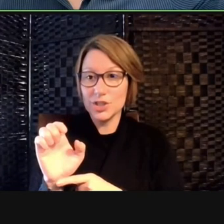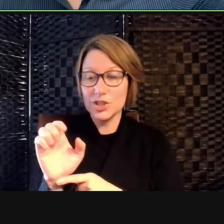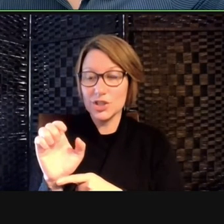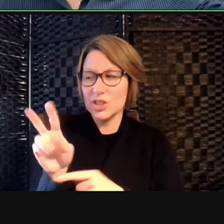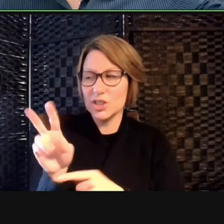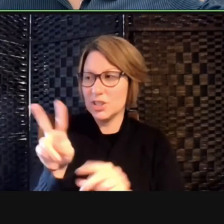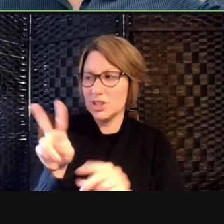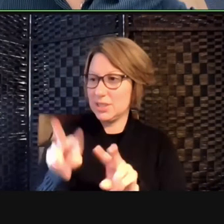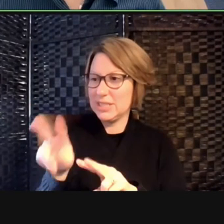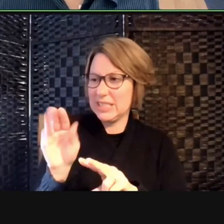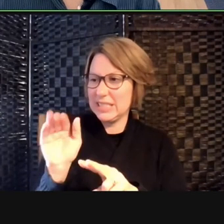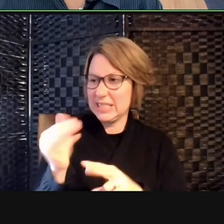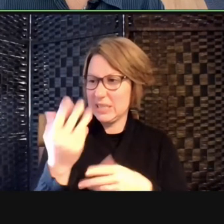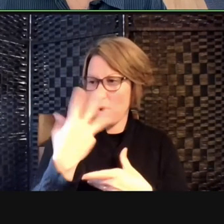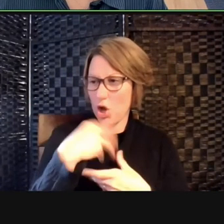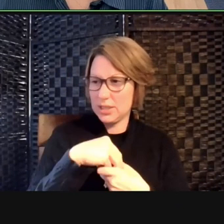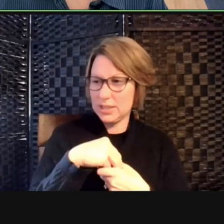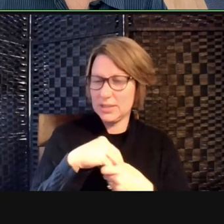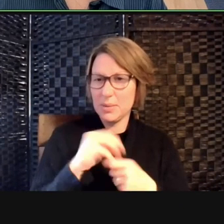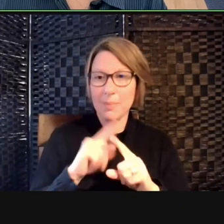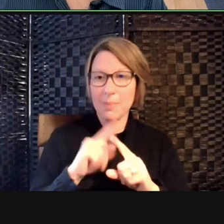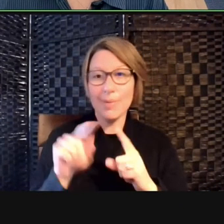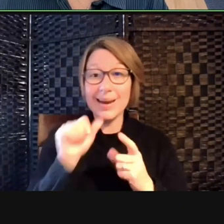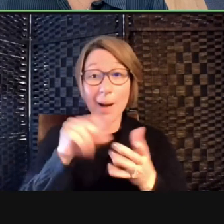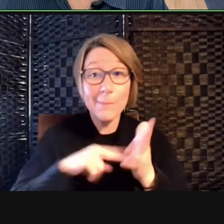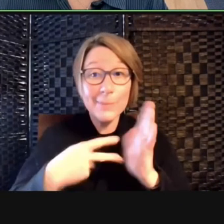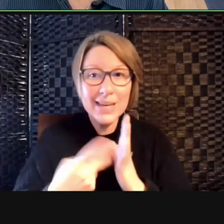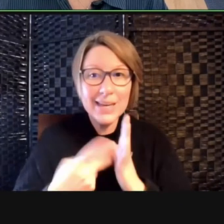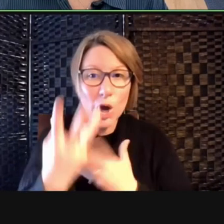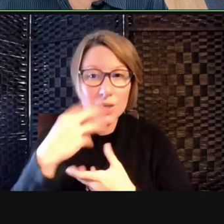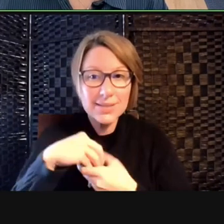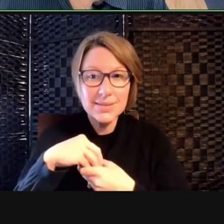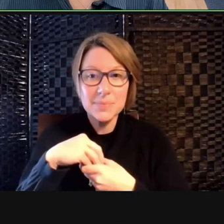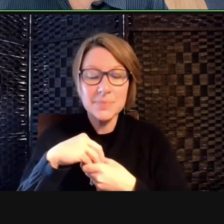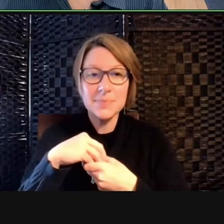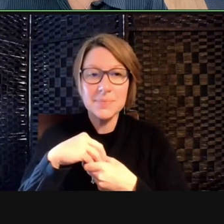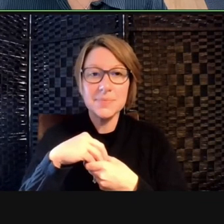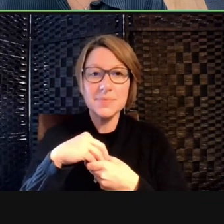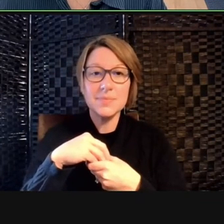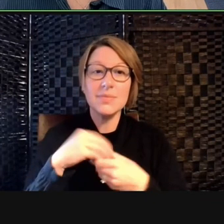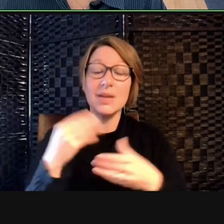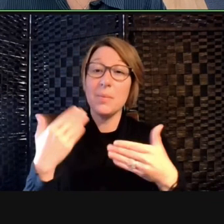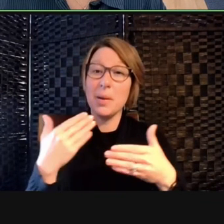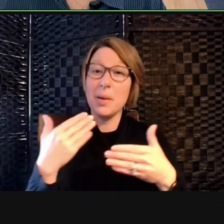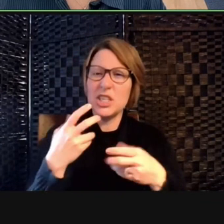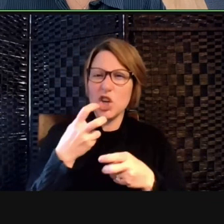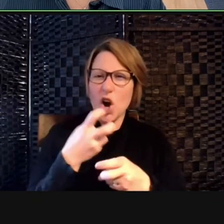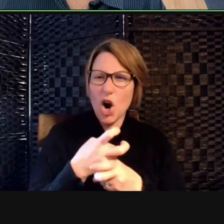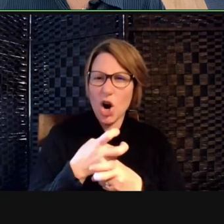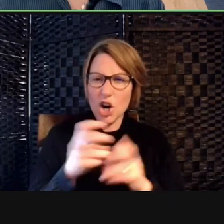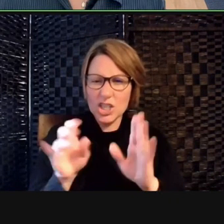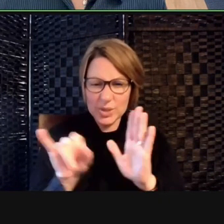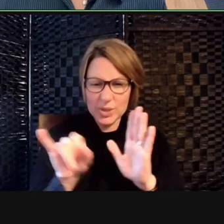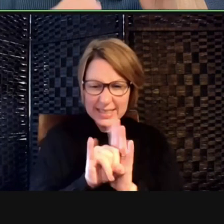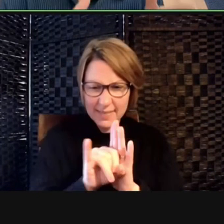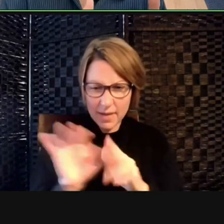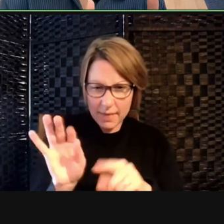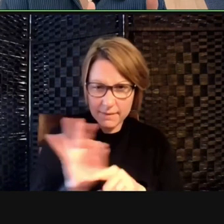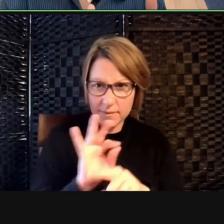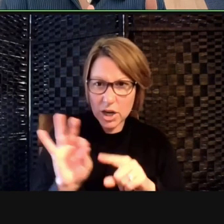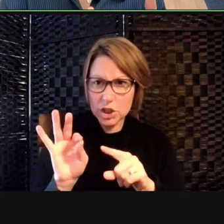autism, but that doesn't mean that they are autism. It can be more difficult to identify what the exact function of a behavior is. So